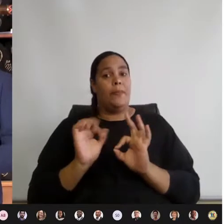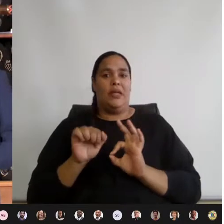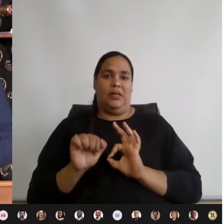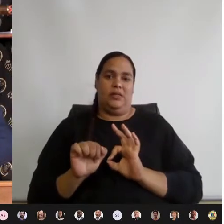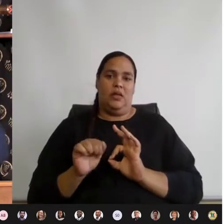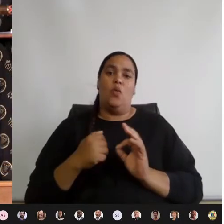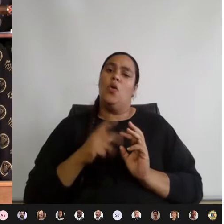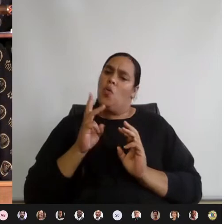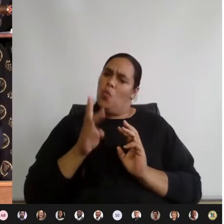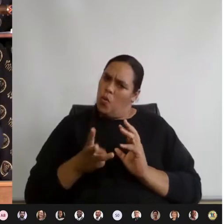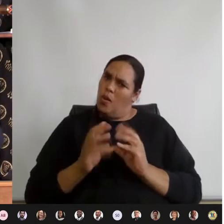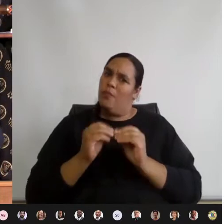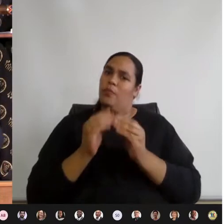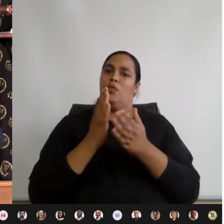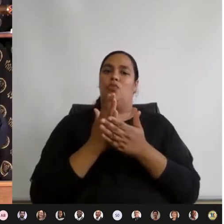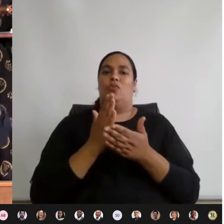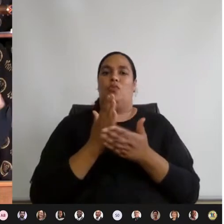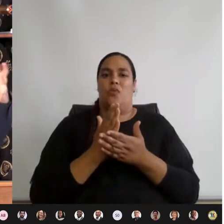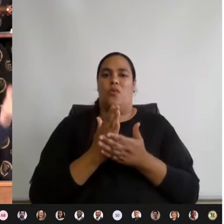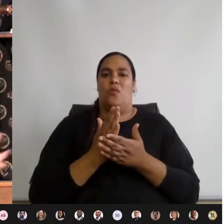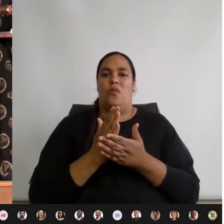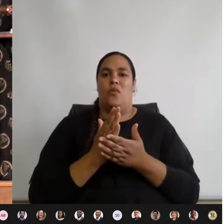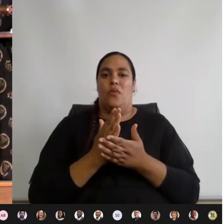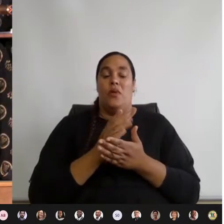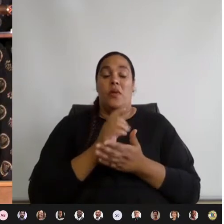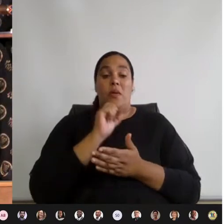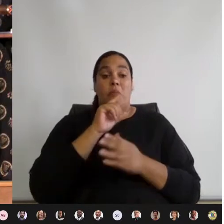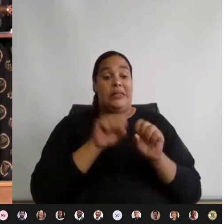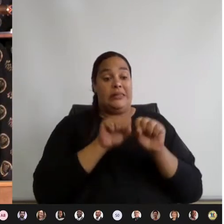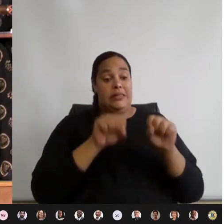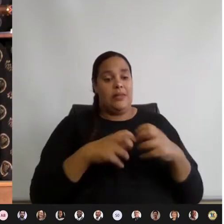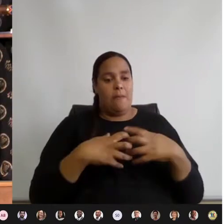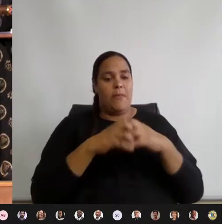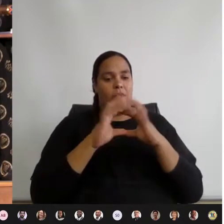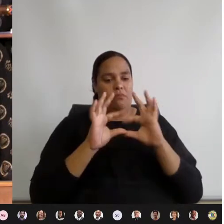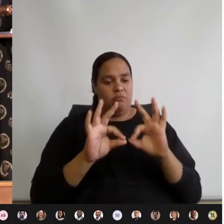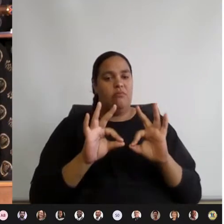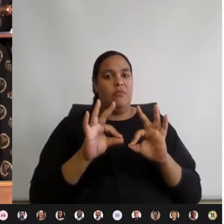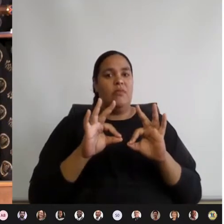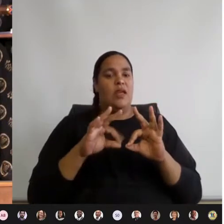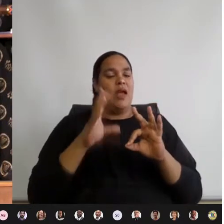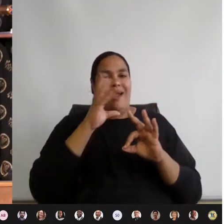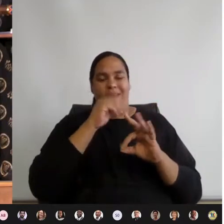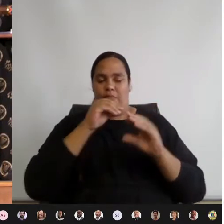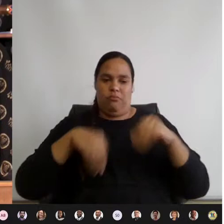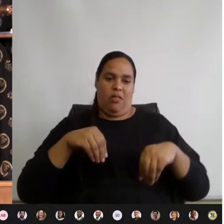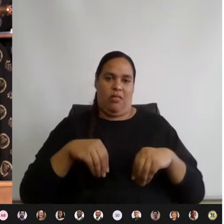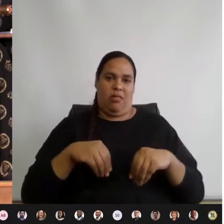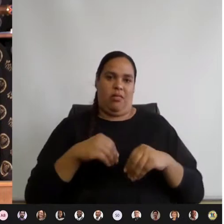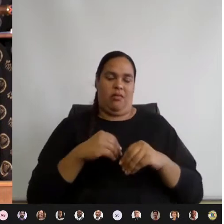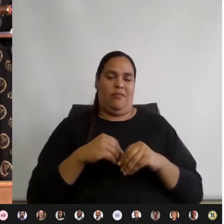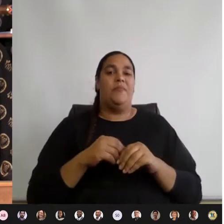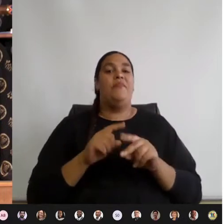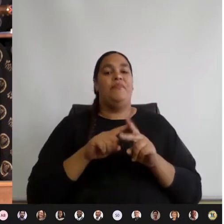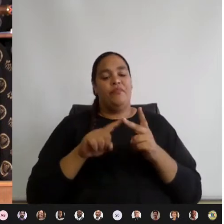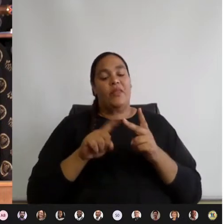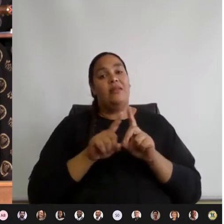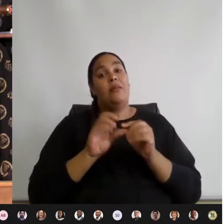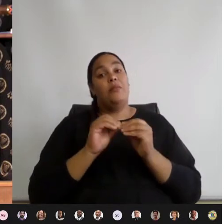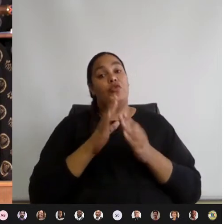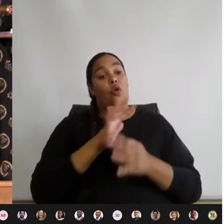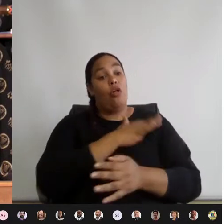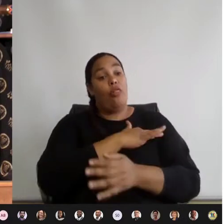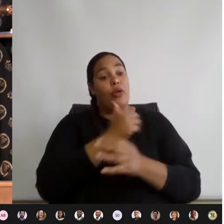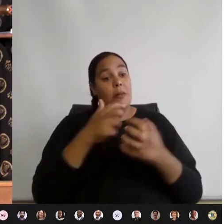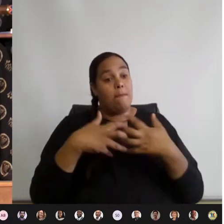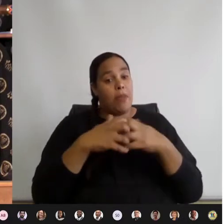We will make sure that system is set up that it can be corruption-free. We will make sure that this authority is set up in the